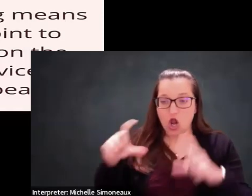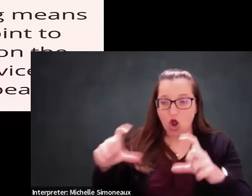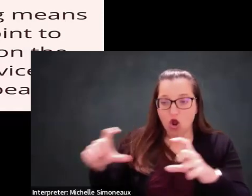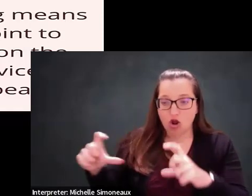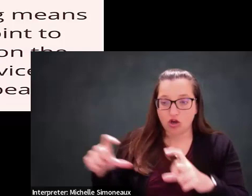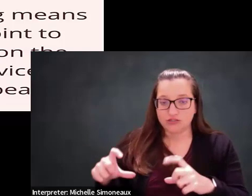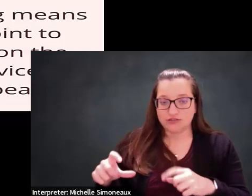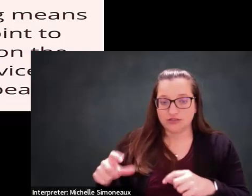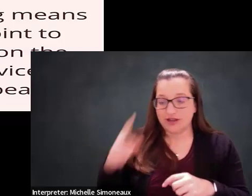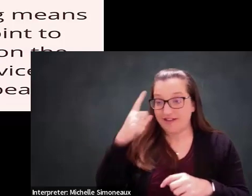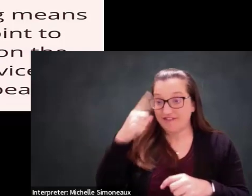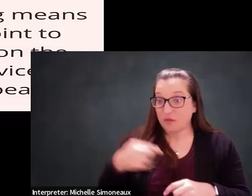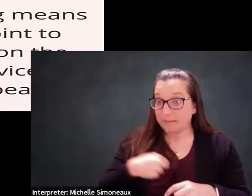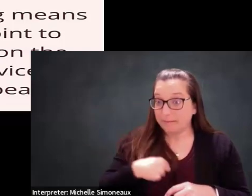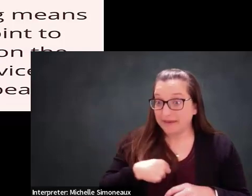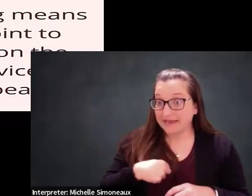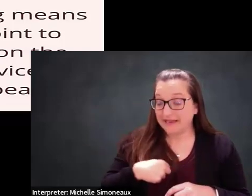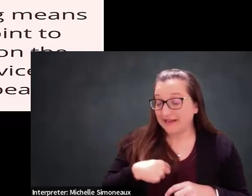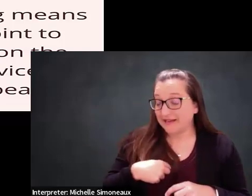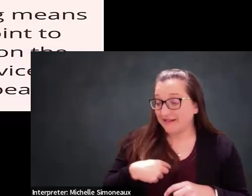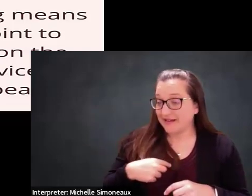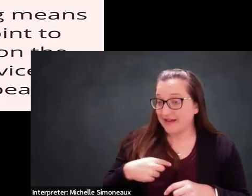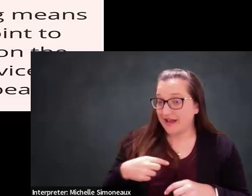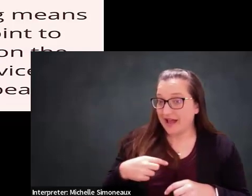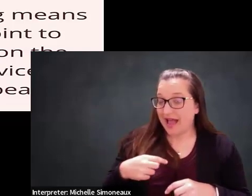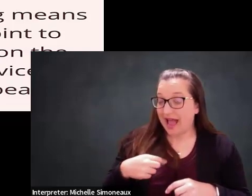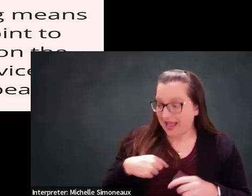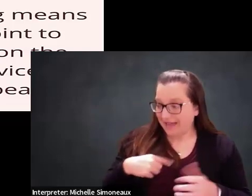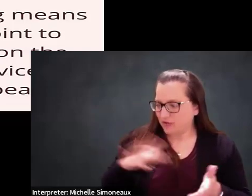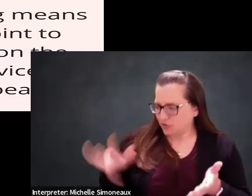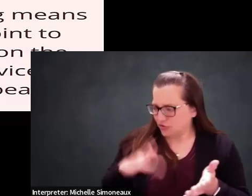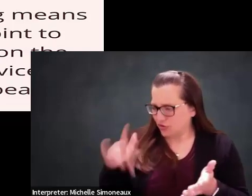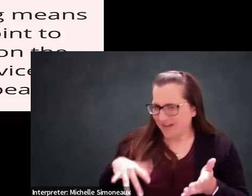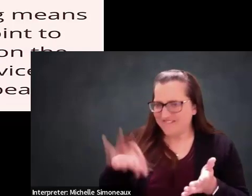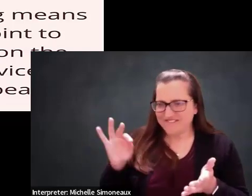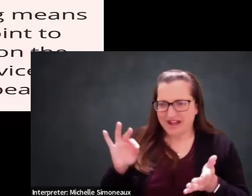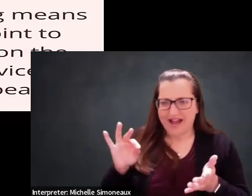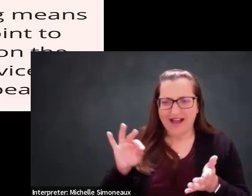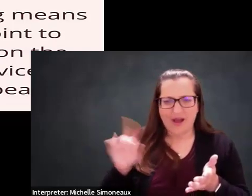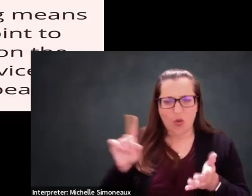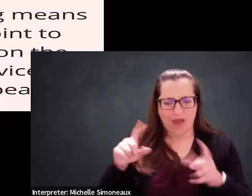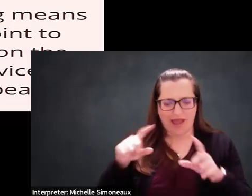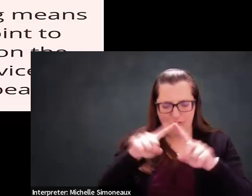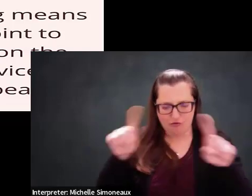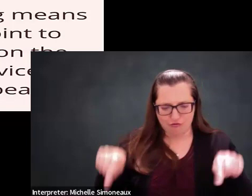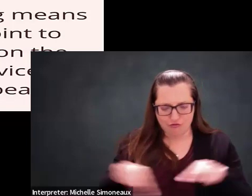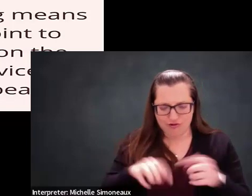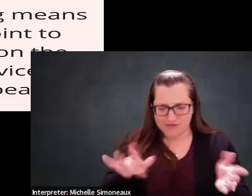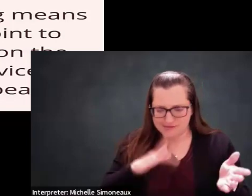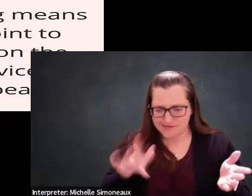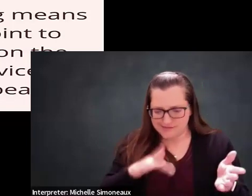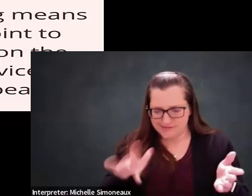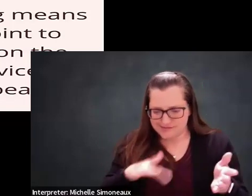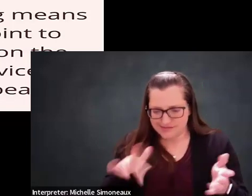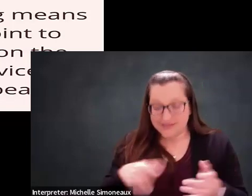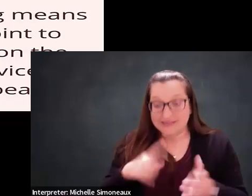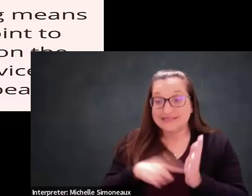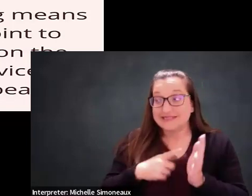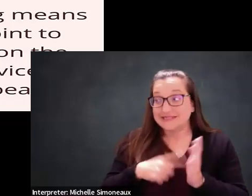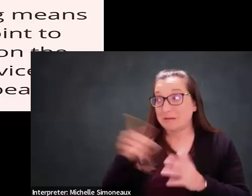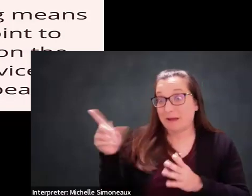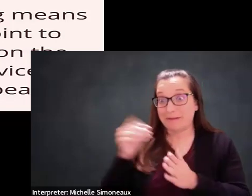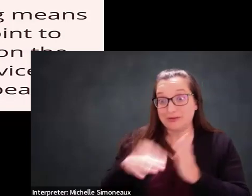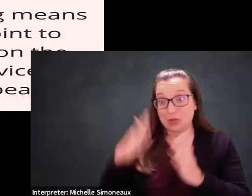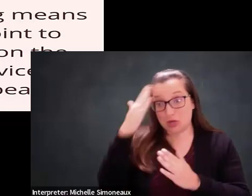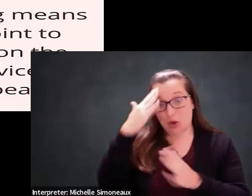takes me a couple of seconds to, to model a word because I have to find it and I have to scan and look. And my student will sometimes when he knows a